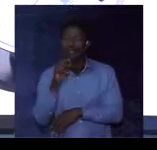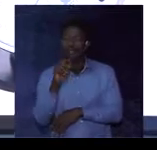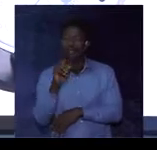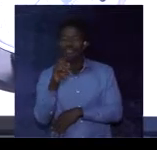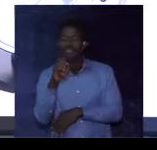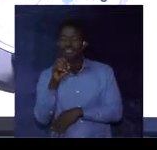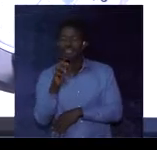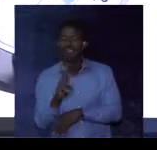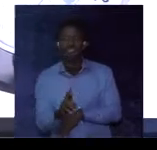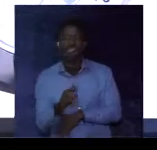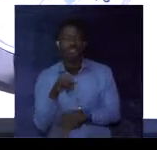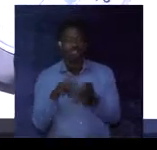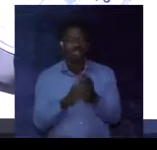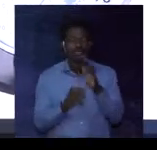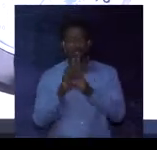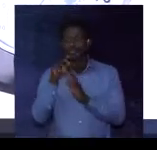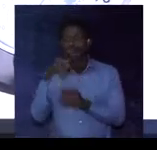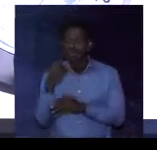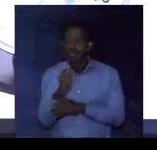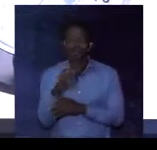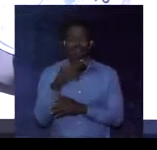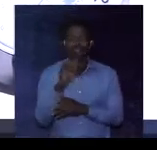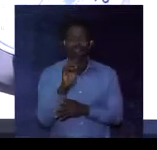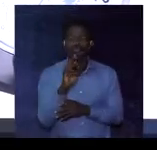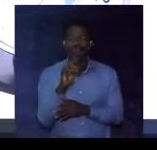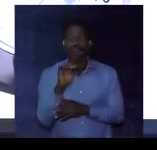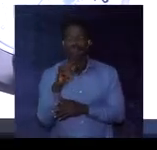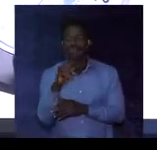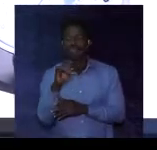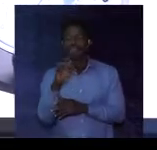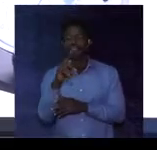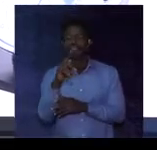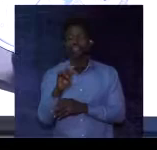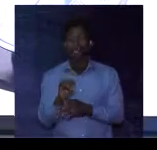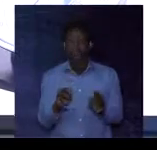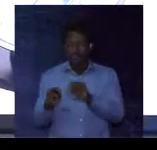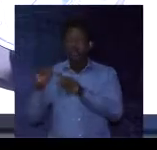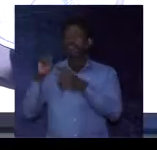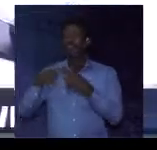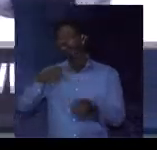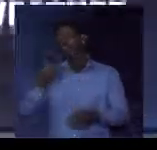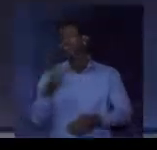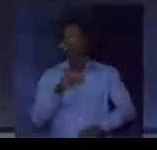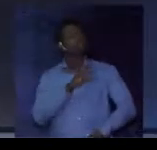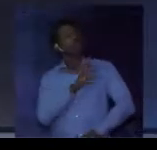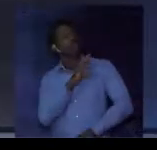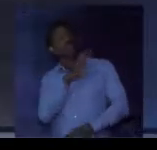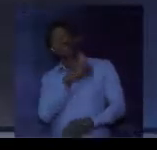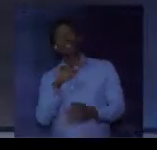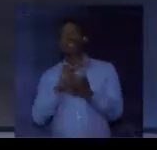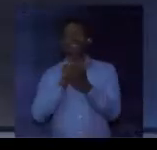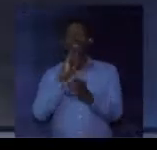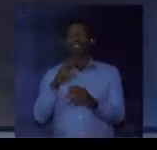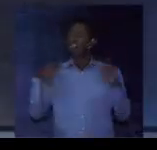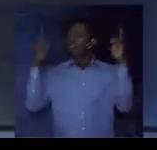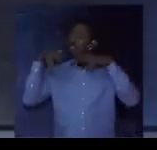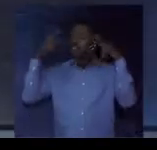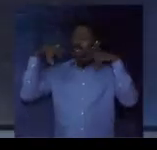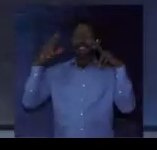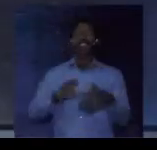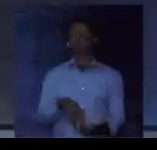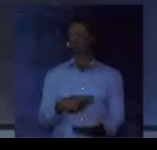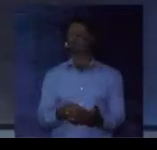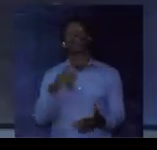It measures the humidity. That's the instrument. Moving on to another component, and that